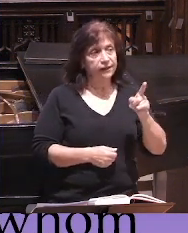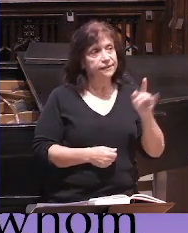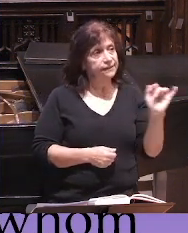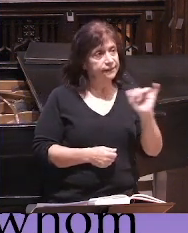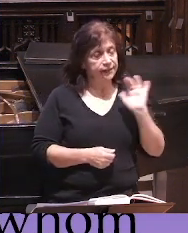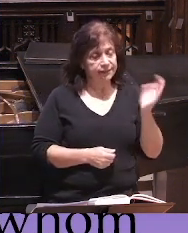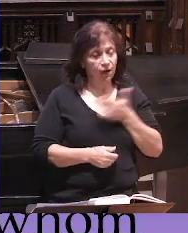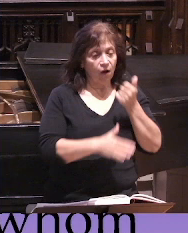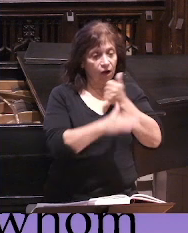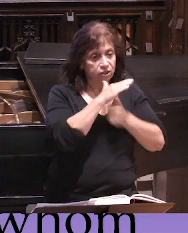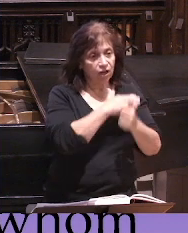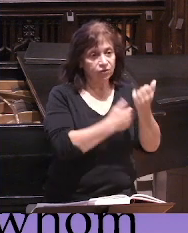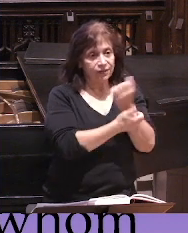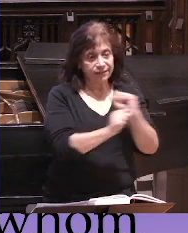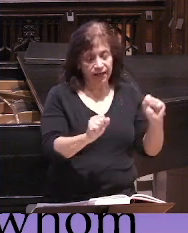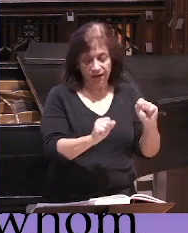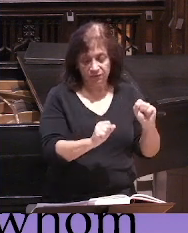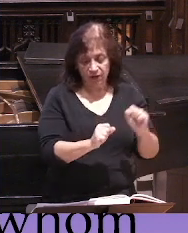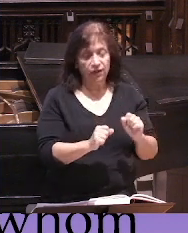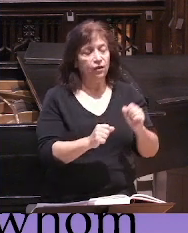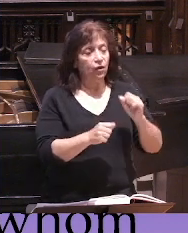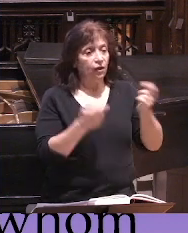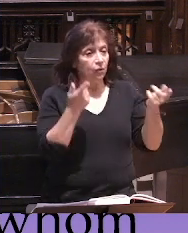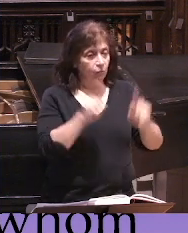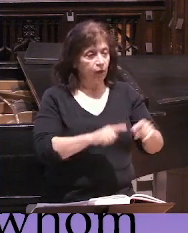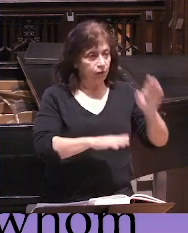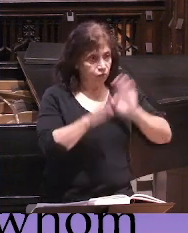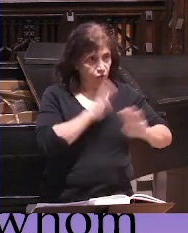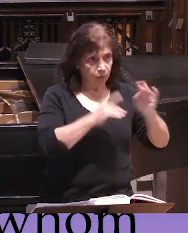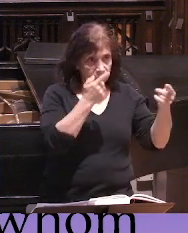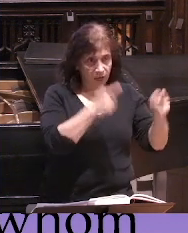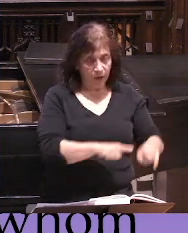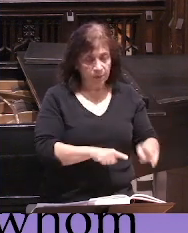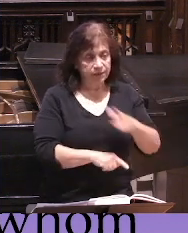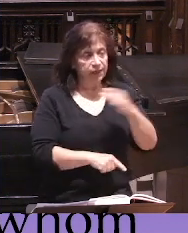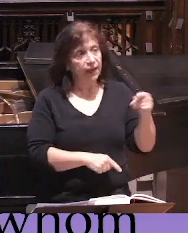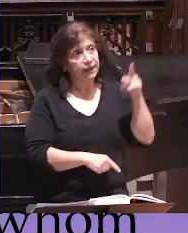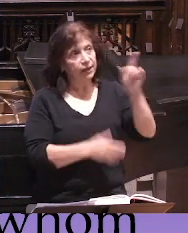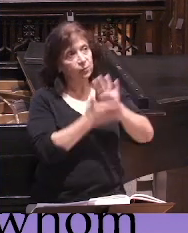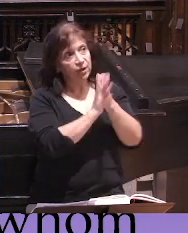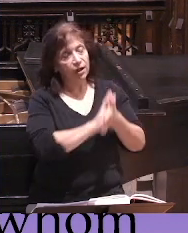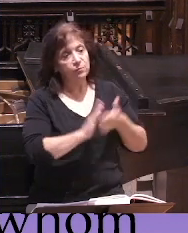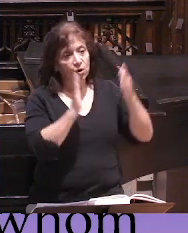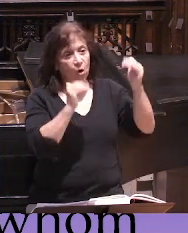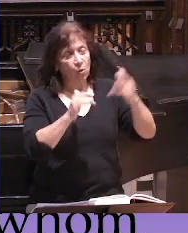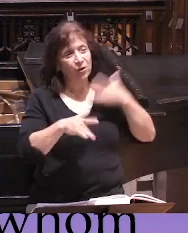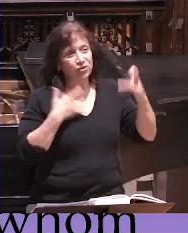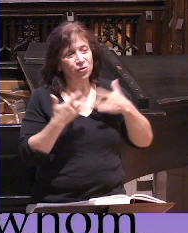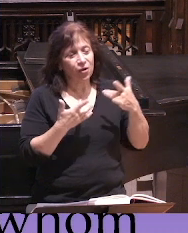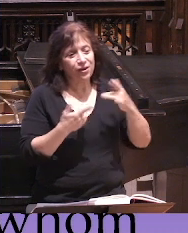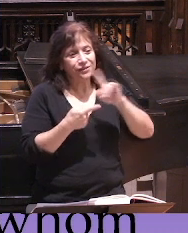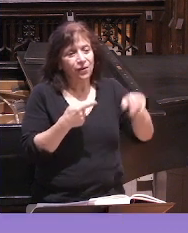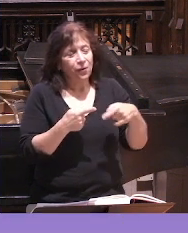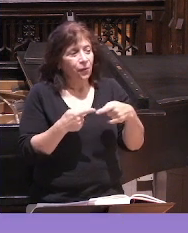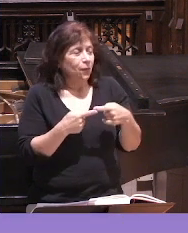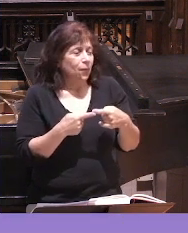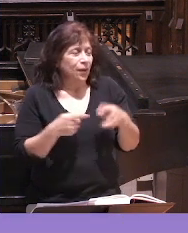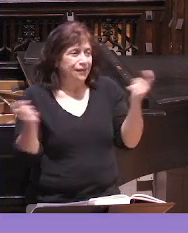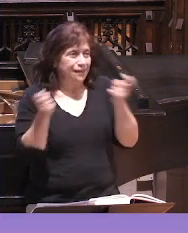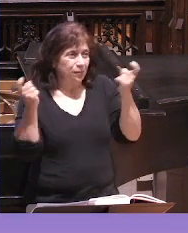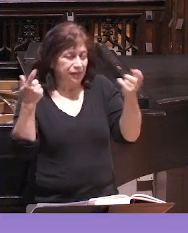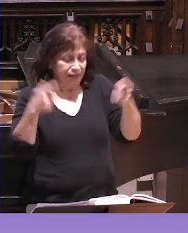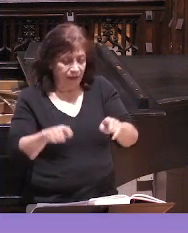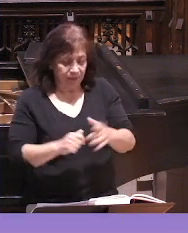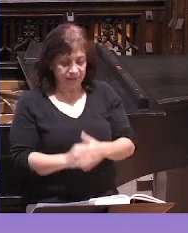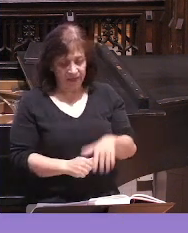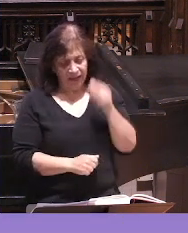and refuge on the days of trouble, and our hope and joy on the days of celebration.